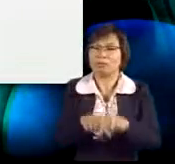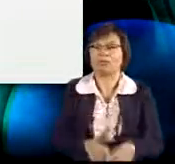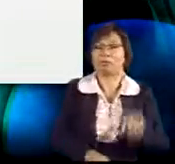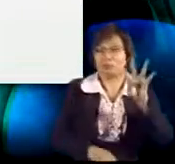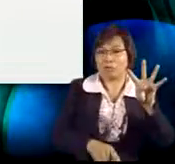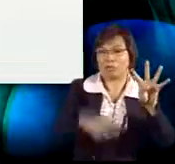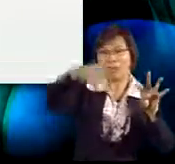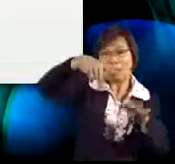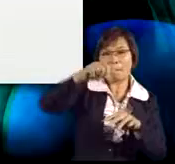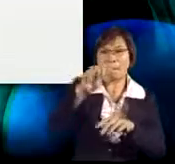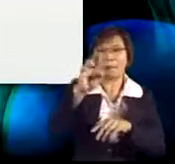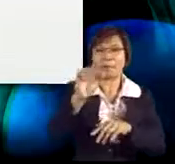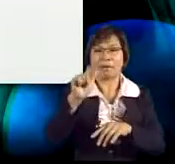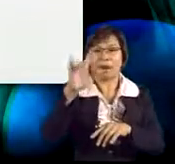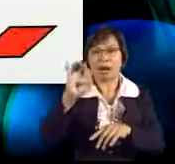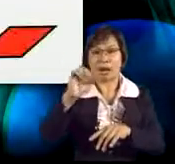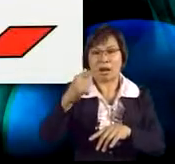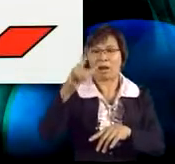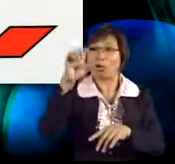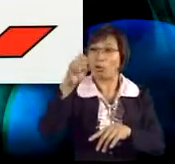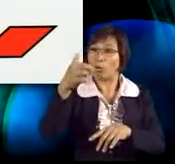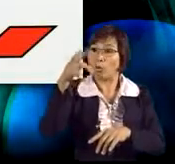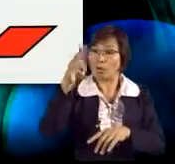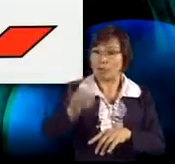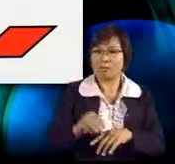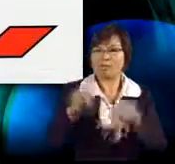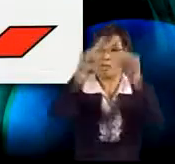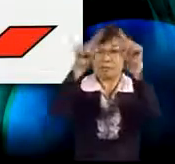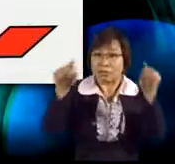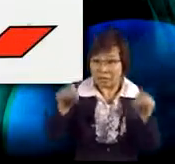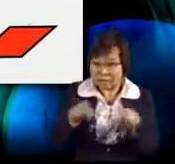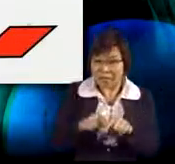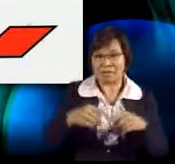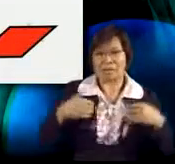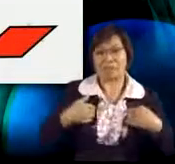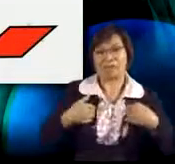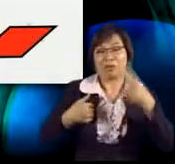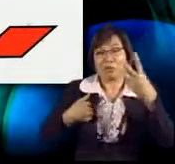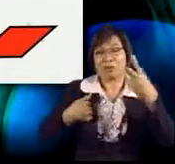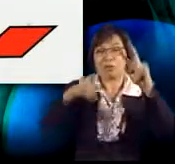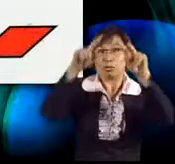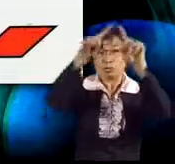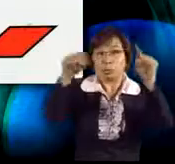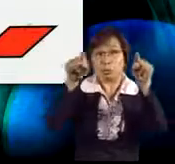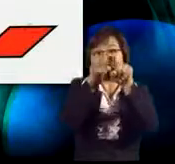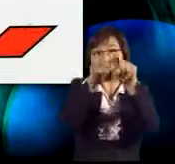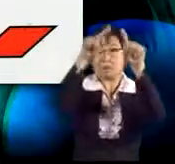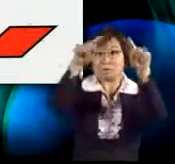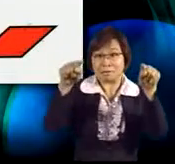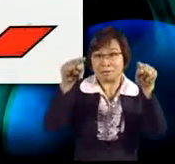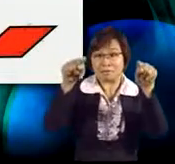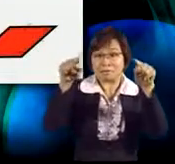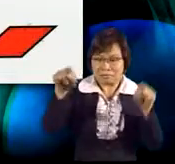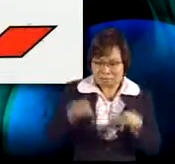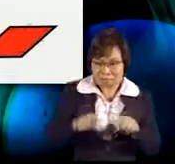4. Parallelogram, squashed triangle. This shape has 2 pairs of equal sides where opposite sides